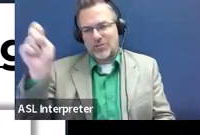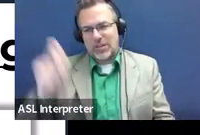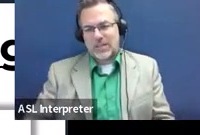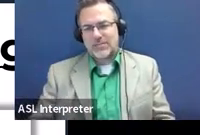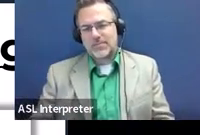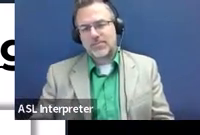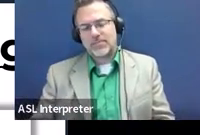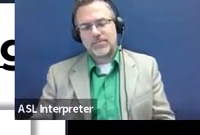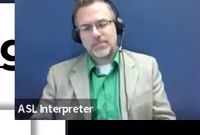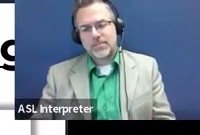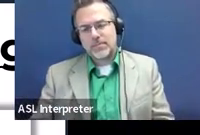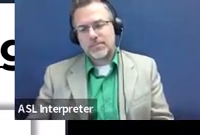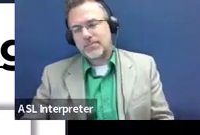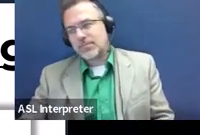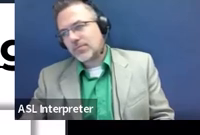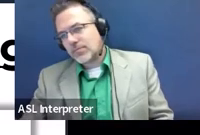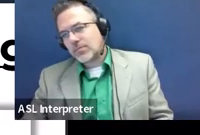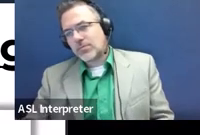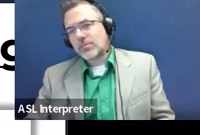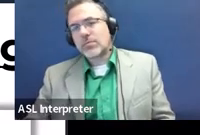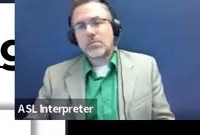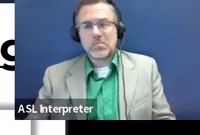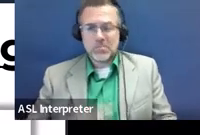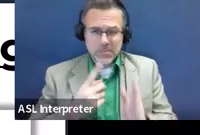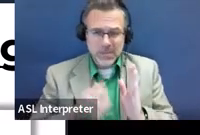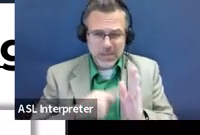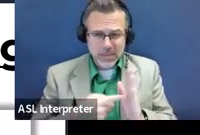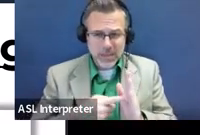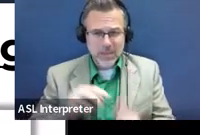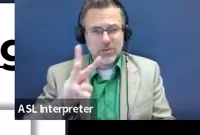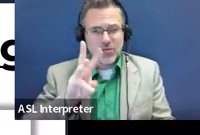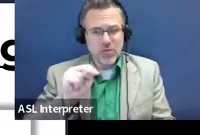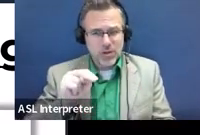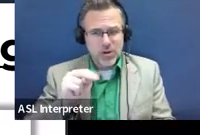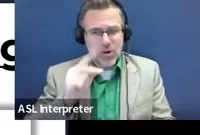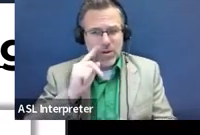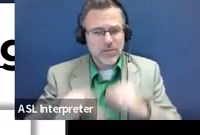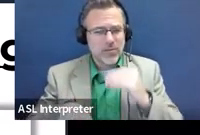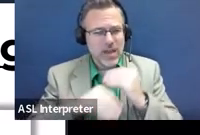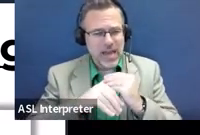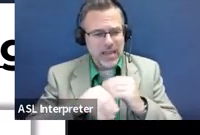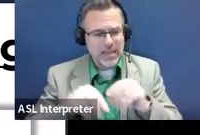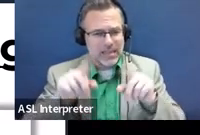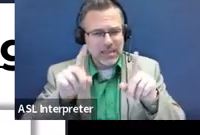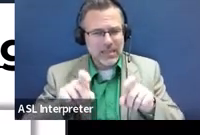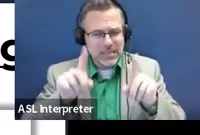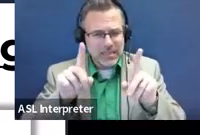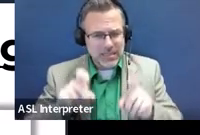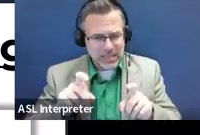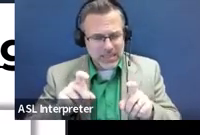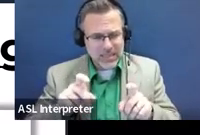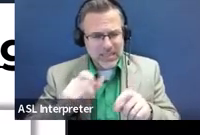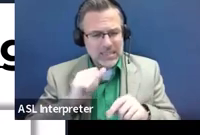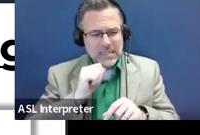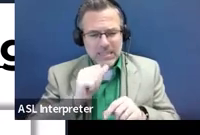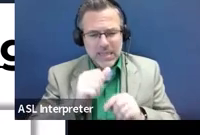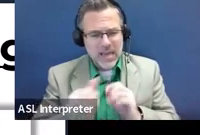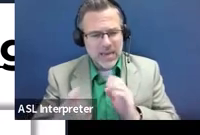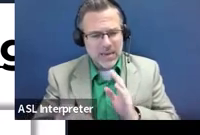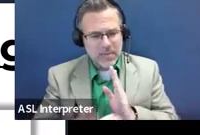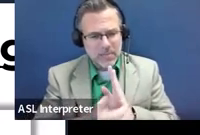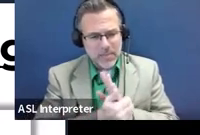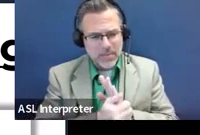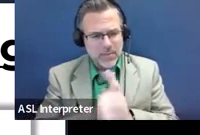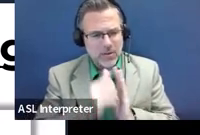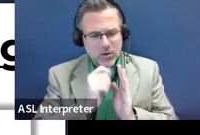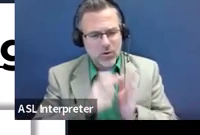There are times such as a written notice for adding testing options that are not an amendment and do not need a meeting. Are